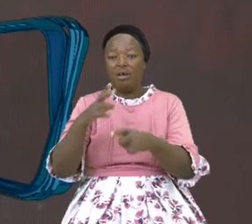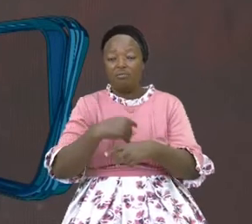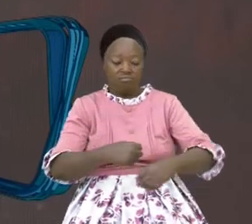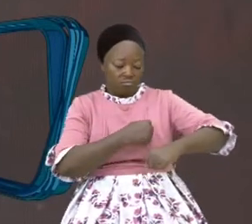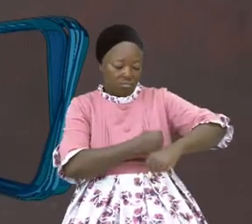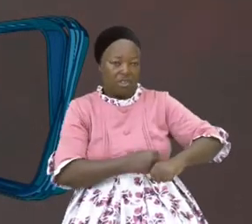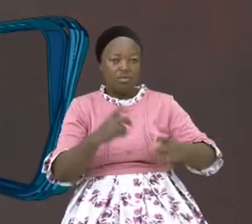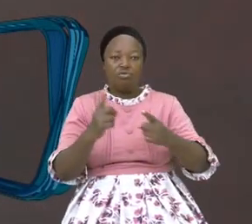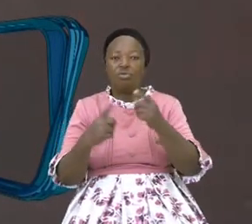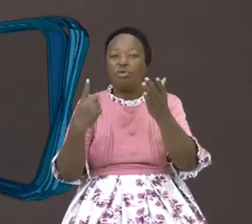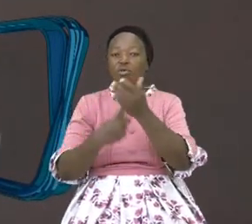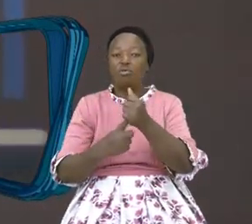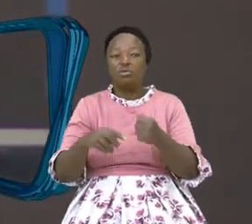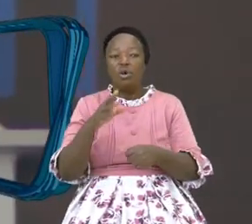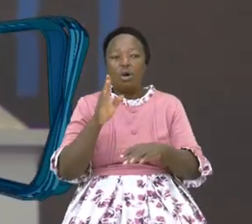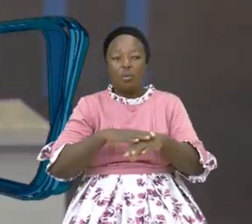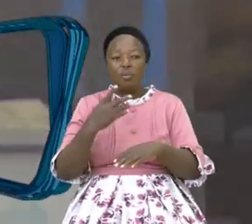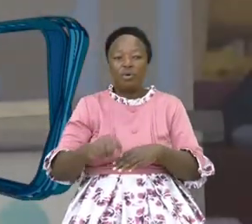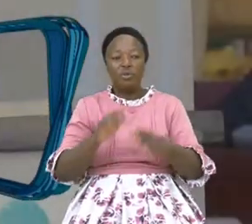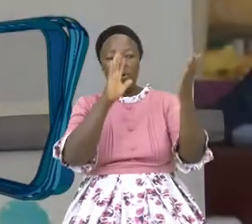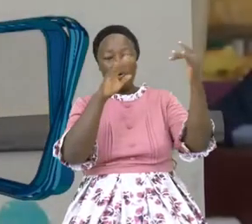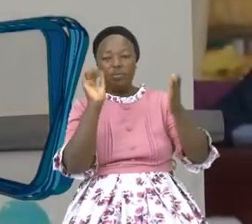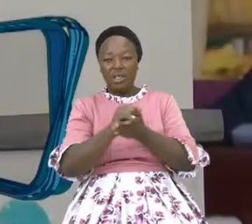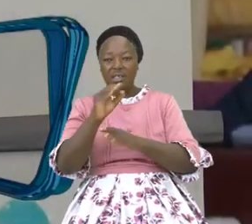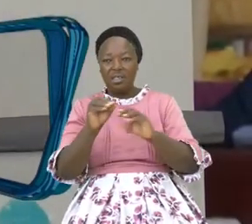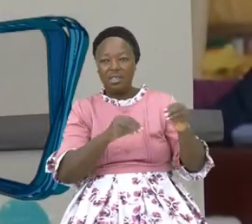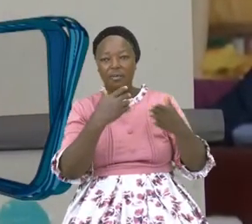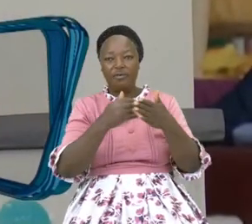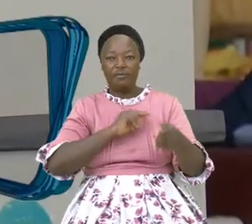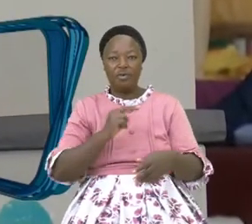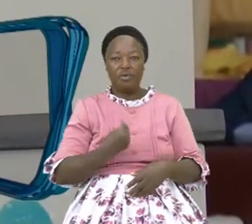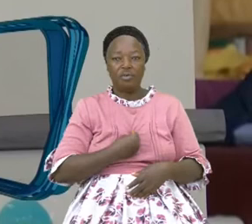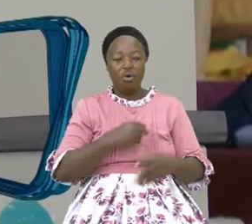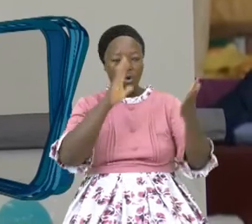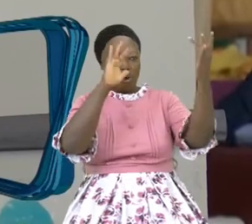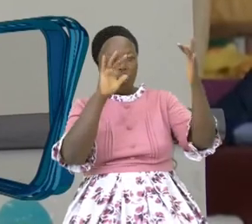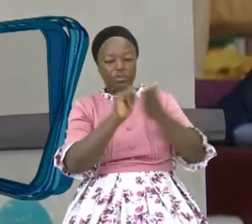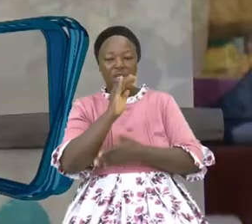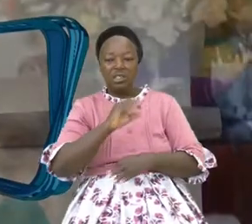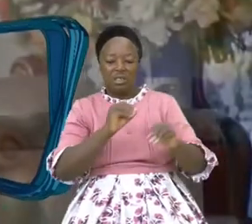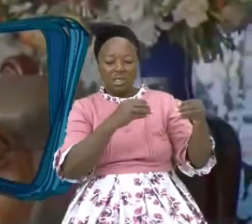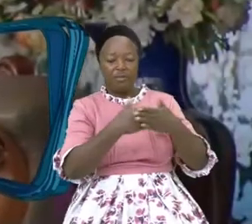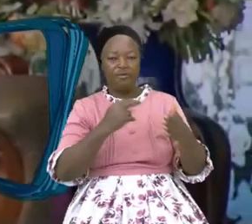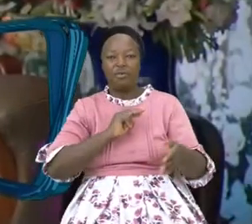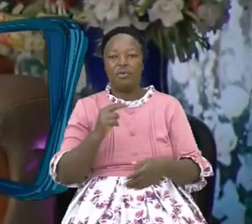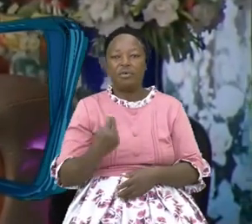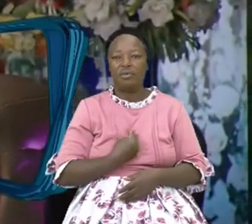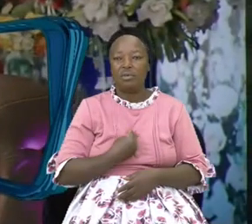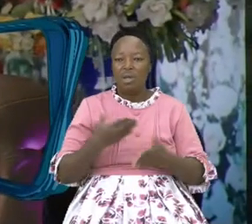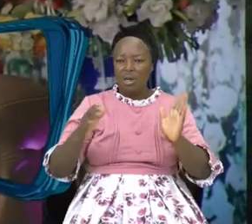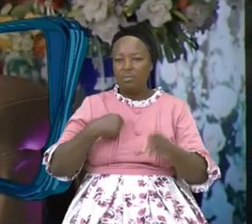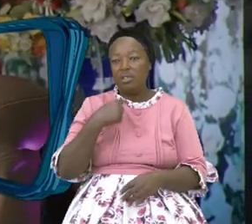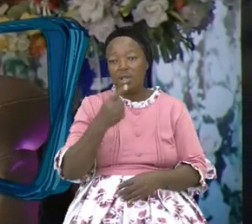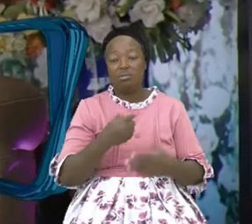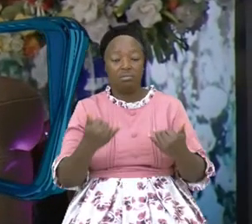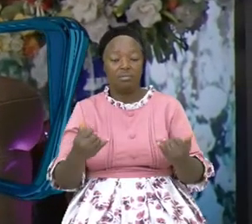the hope that is set before us. Hope that is set before us. Let me tell you